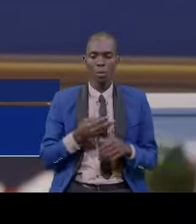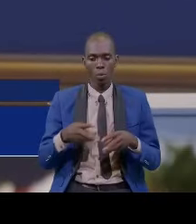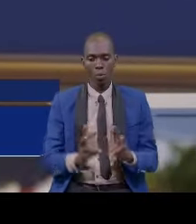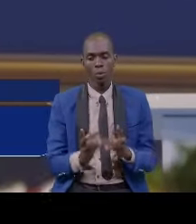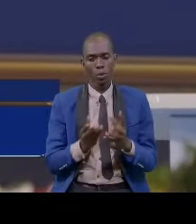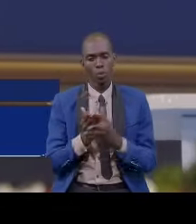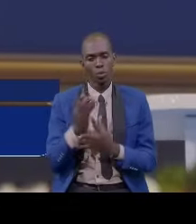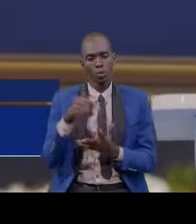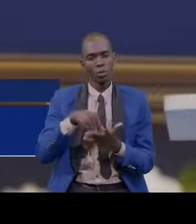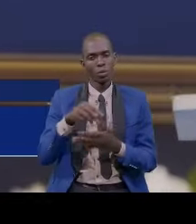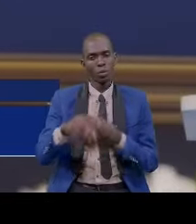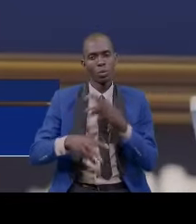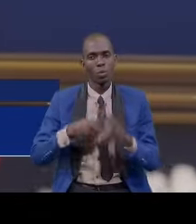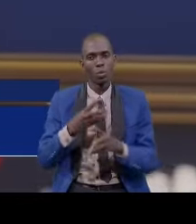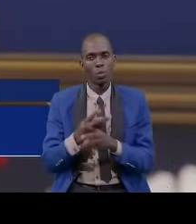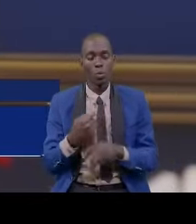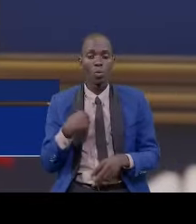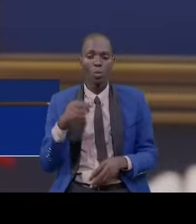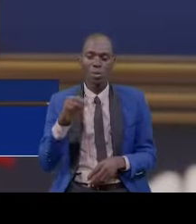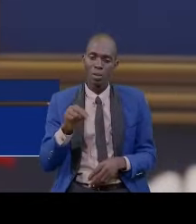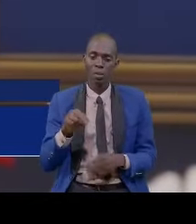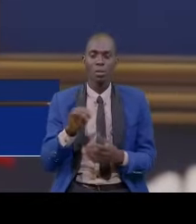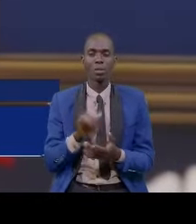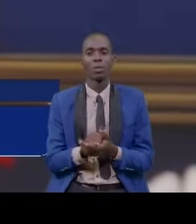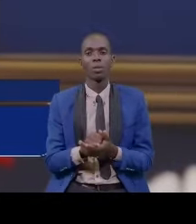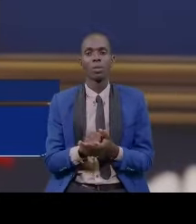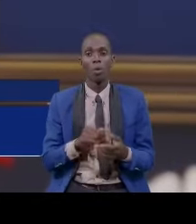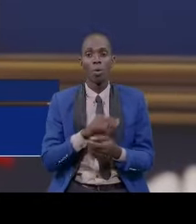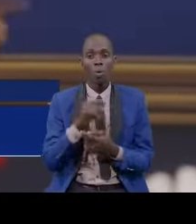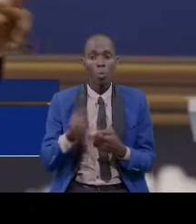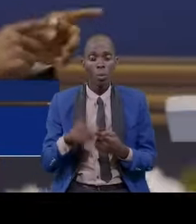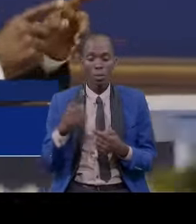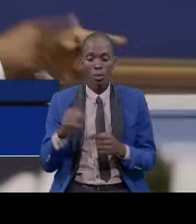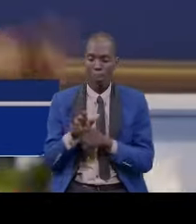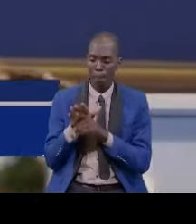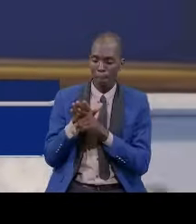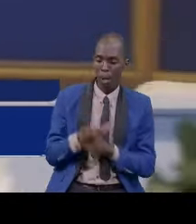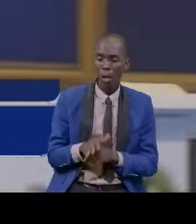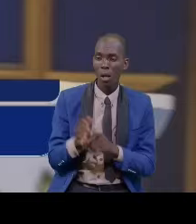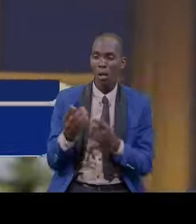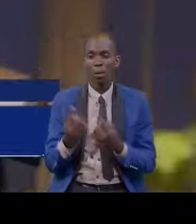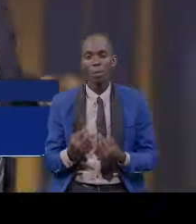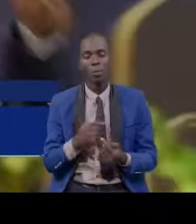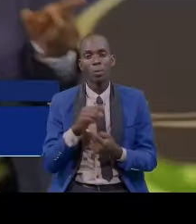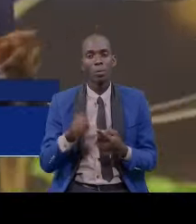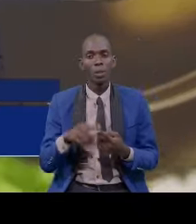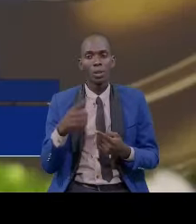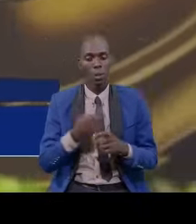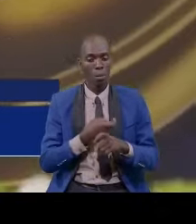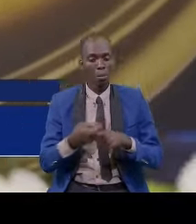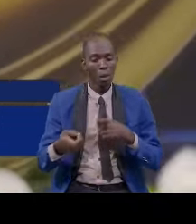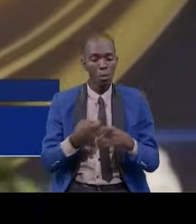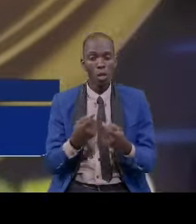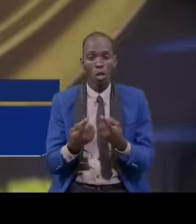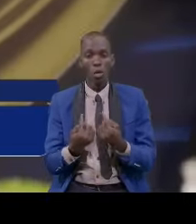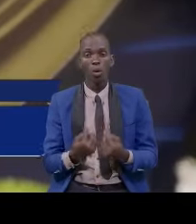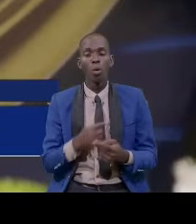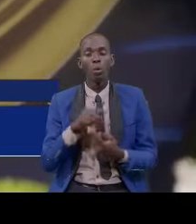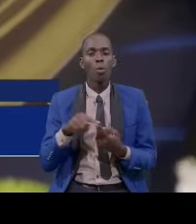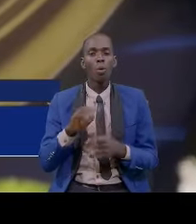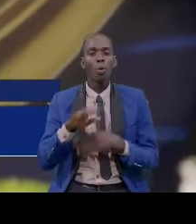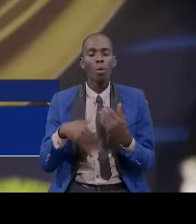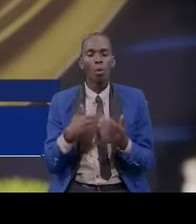Changemakers International, what it's all about, the vision and the goal of it. Nobody can fight the vision of a man. And this has